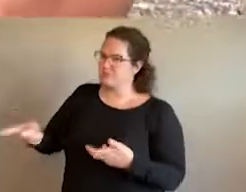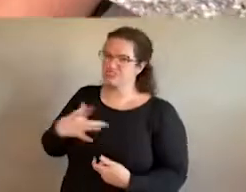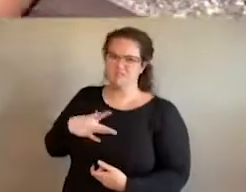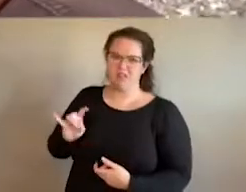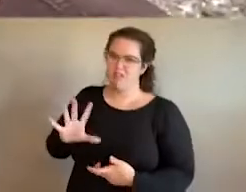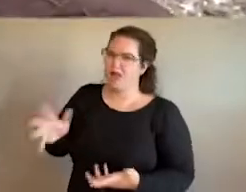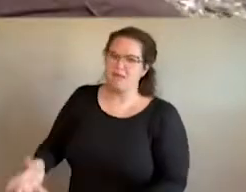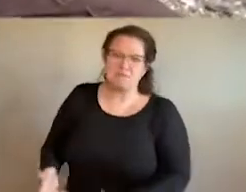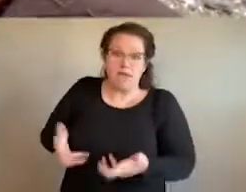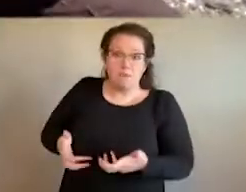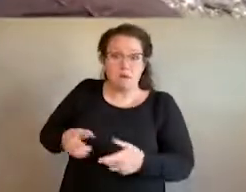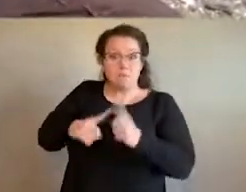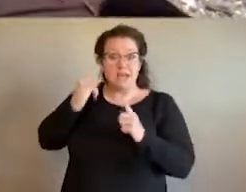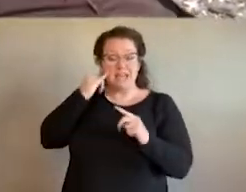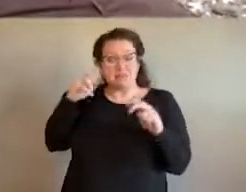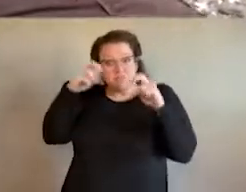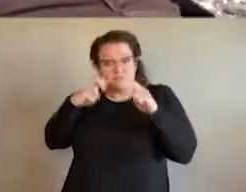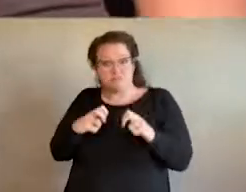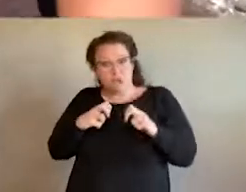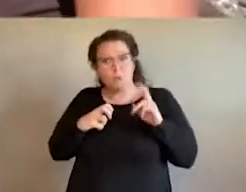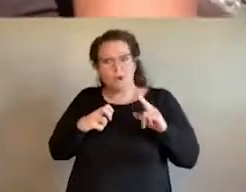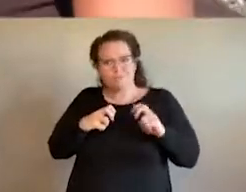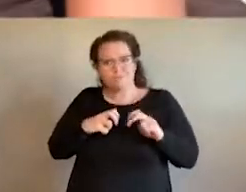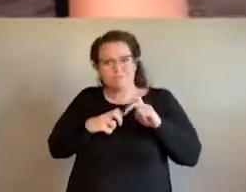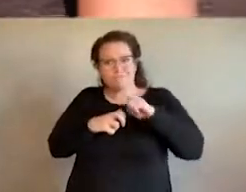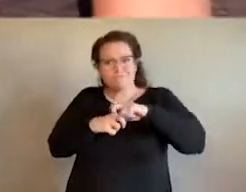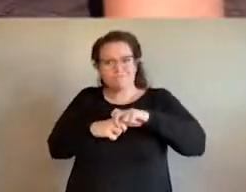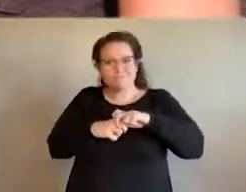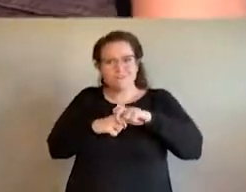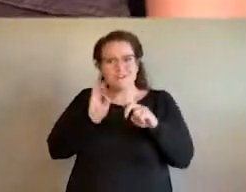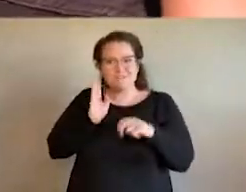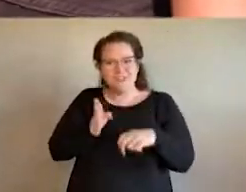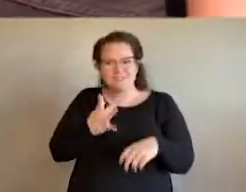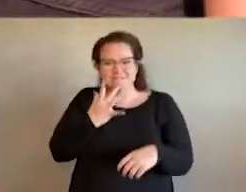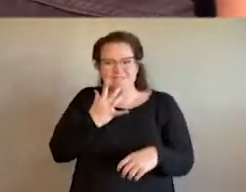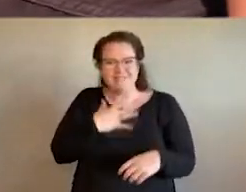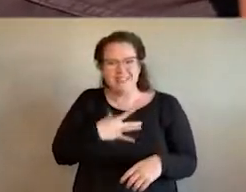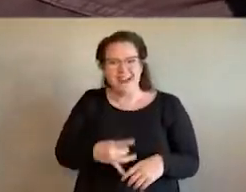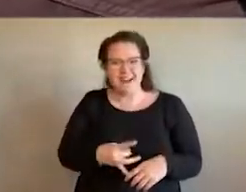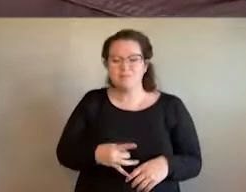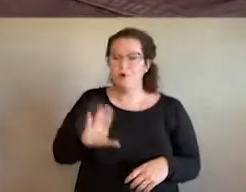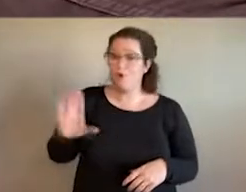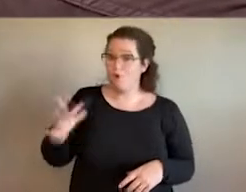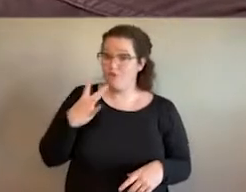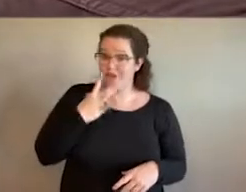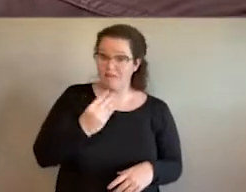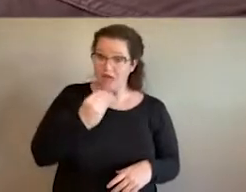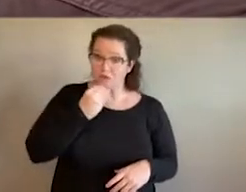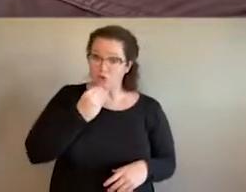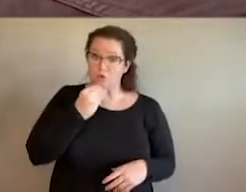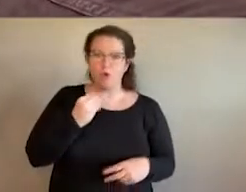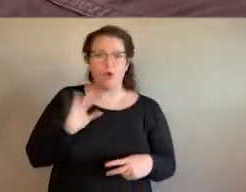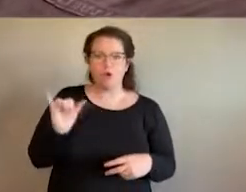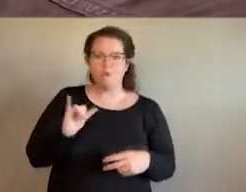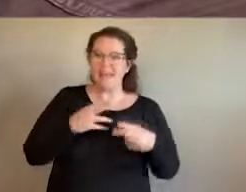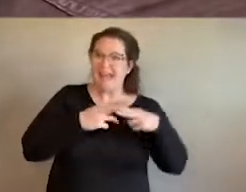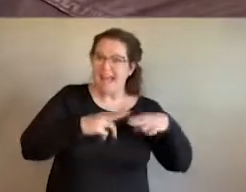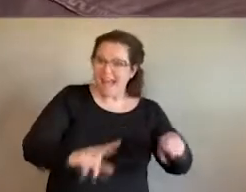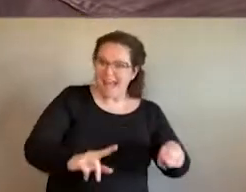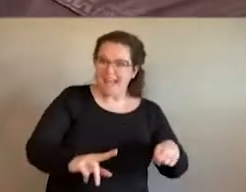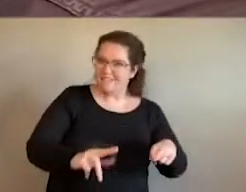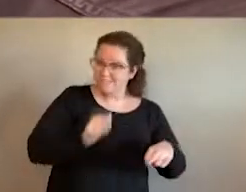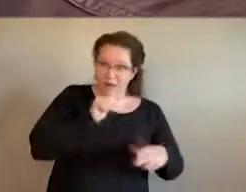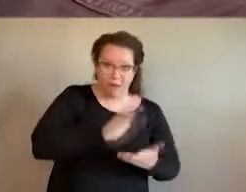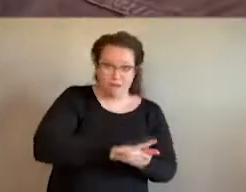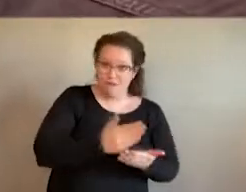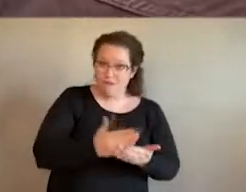picked up, but if you just like sit down with her, she'll crawl right in your lap. Her favorite foods are like raw eggs and